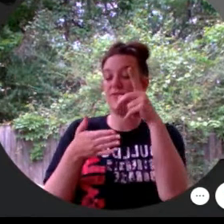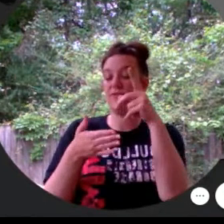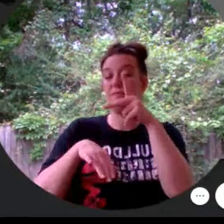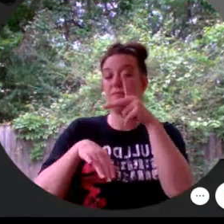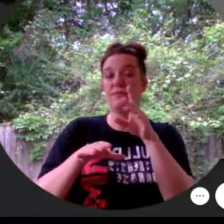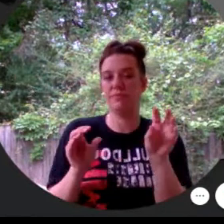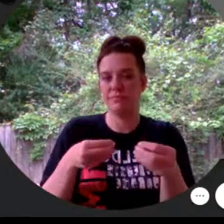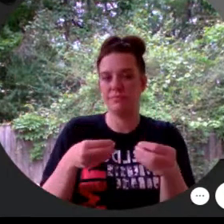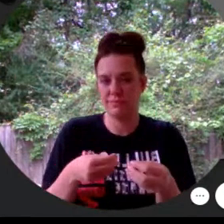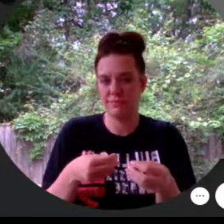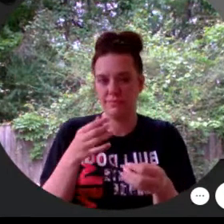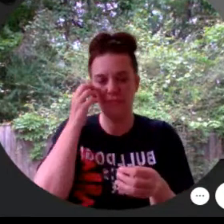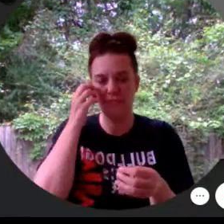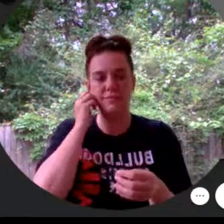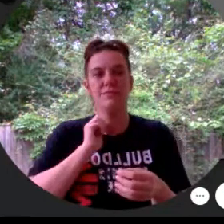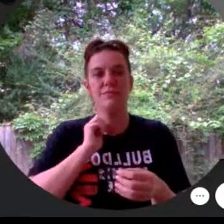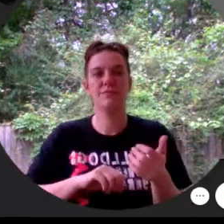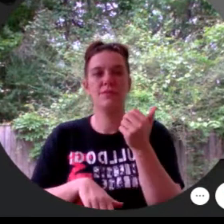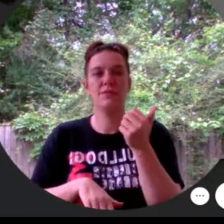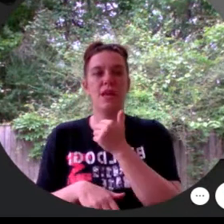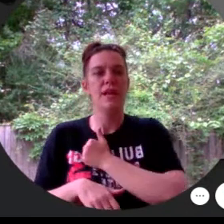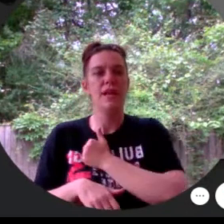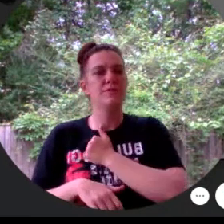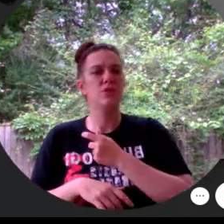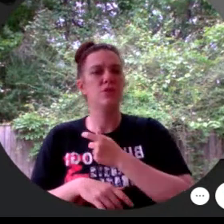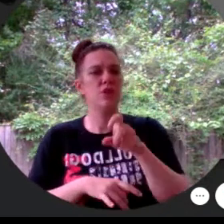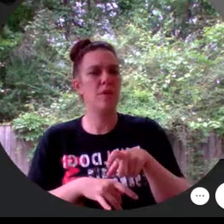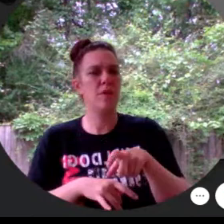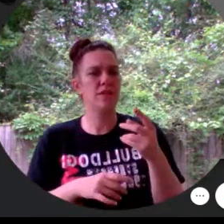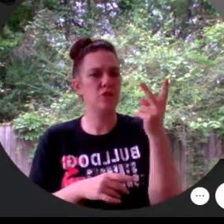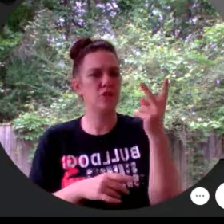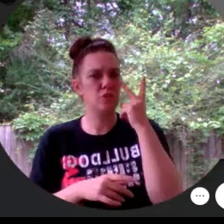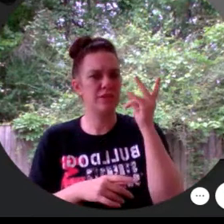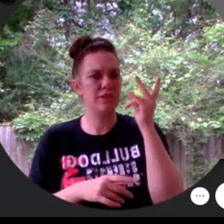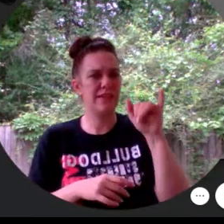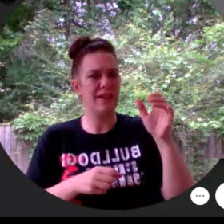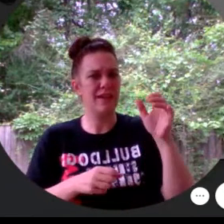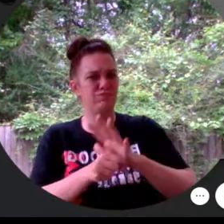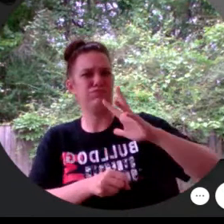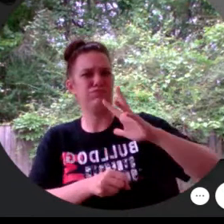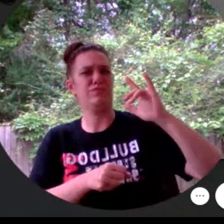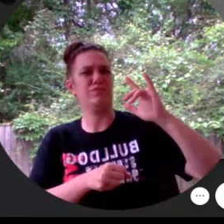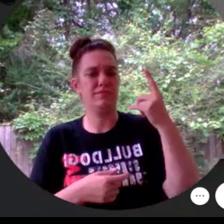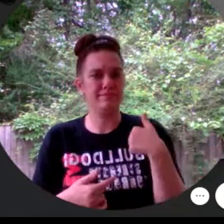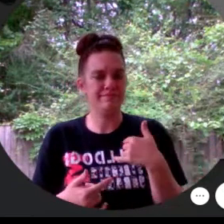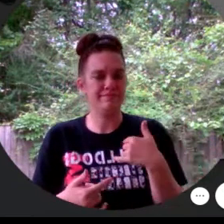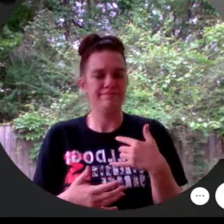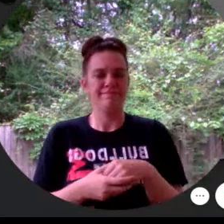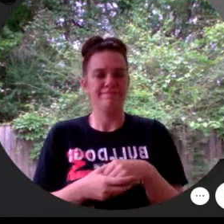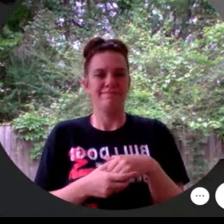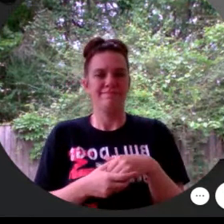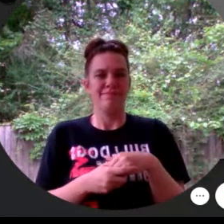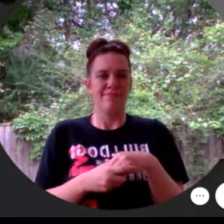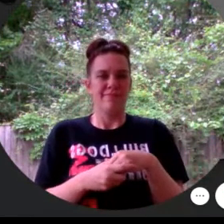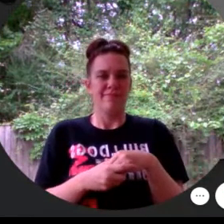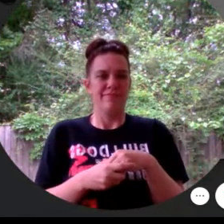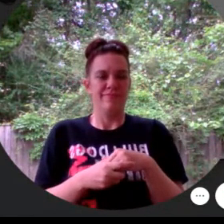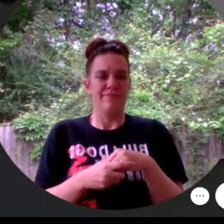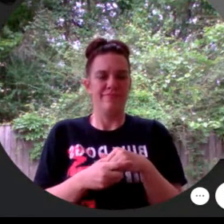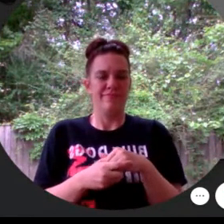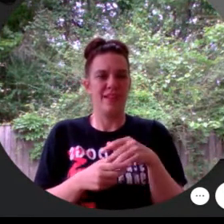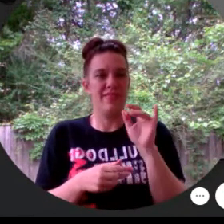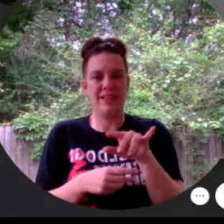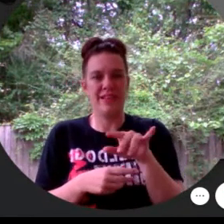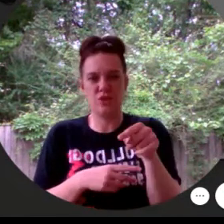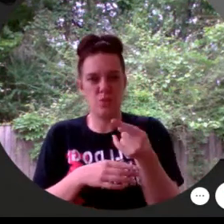I'm sorry you had to see that outburst, boys, said Principal Barkin. It's a peek at what it's really